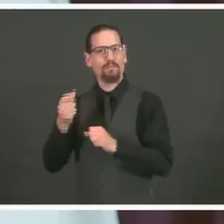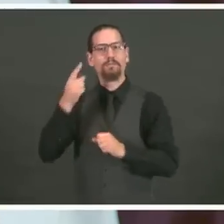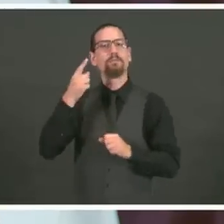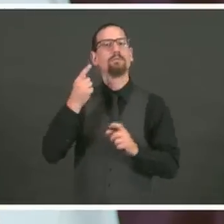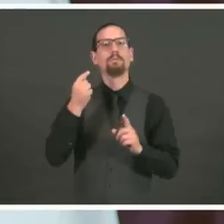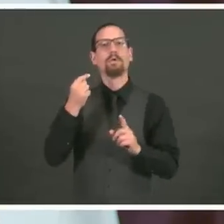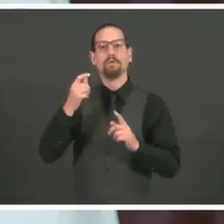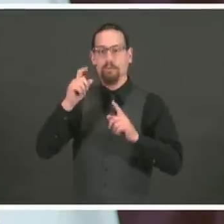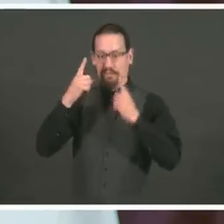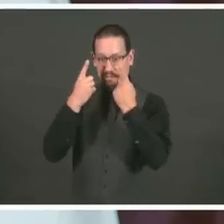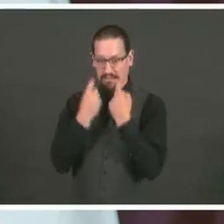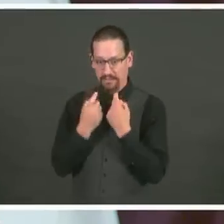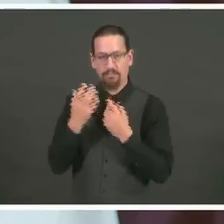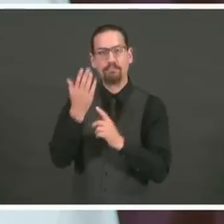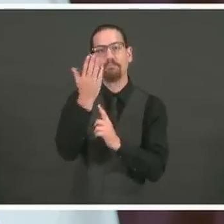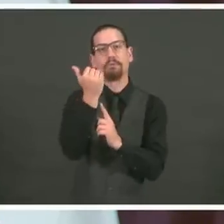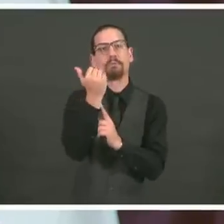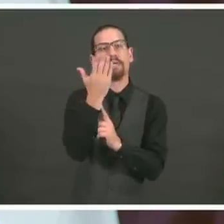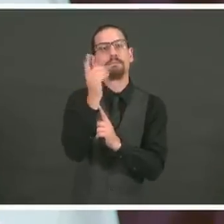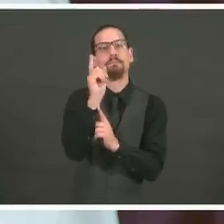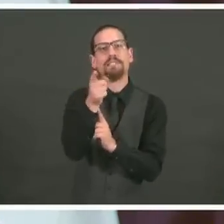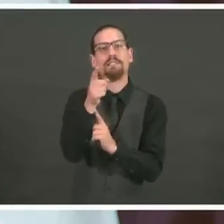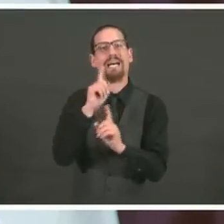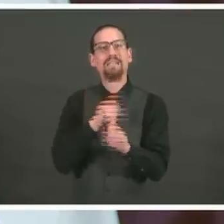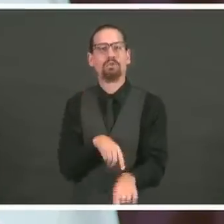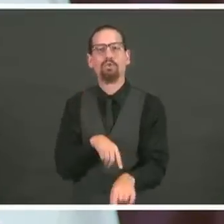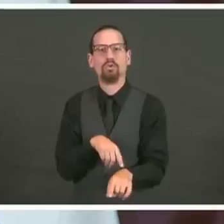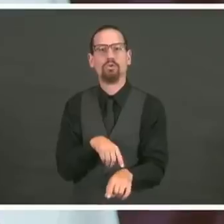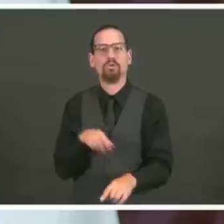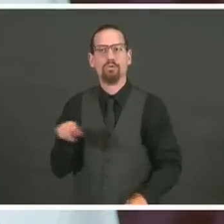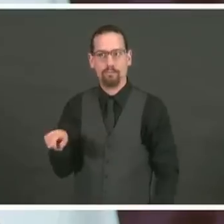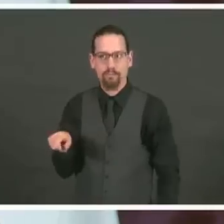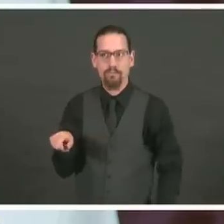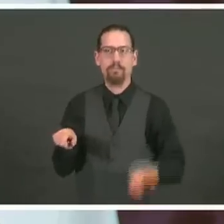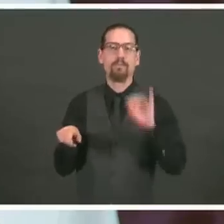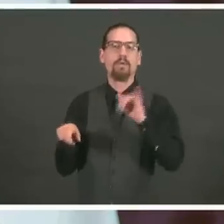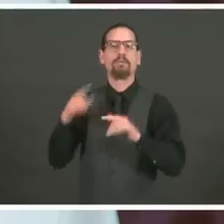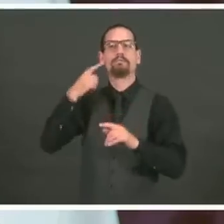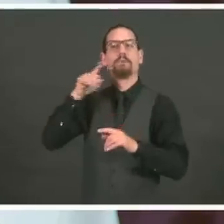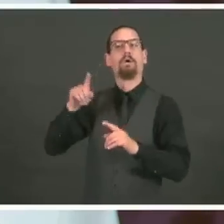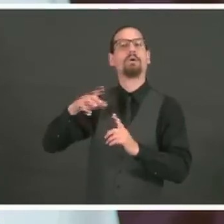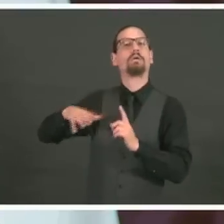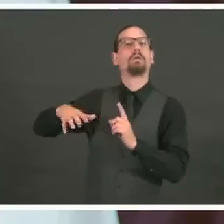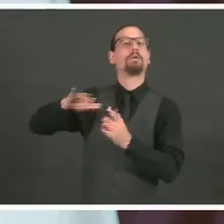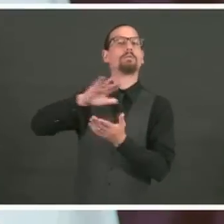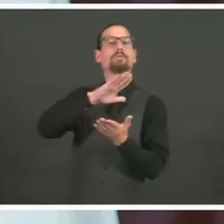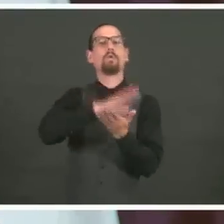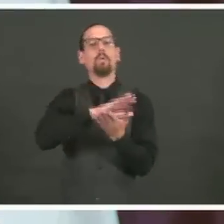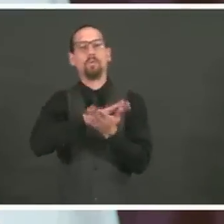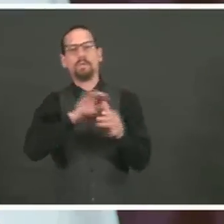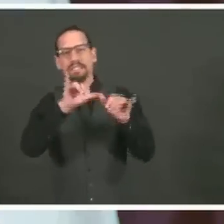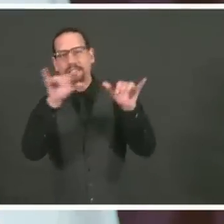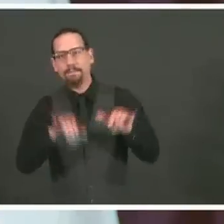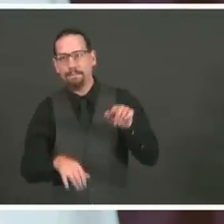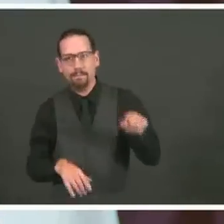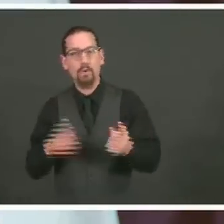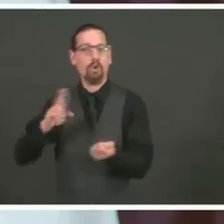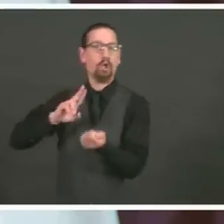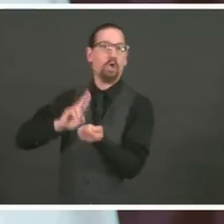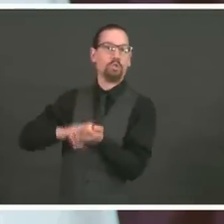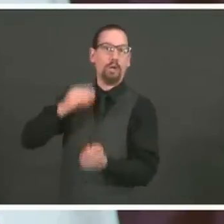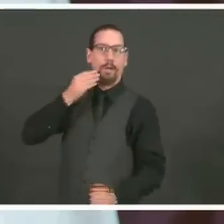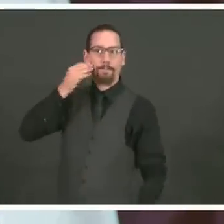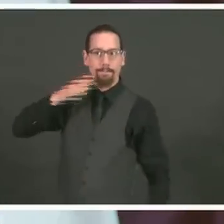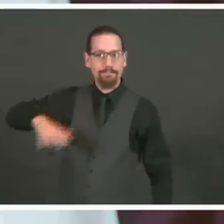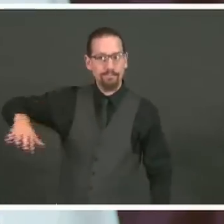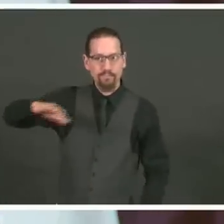in specific settings, particularly schools when they open, or nursing homes or hospitals. So you shouldn't expect to be able to